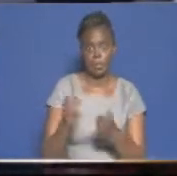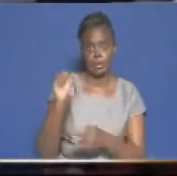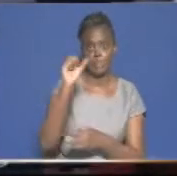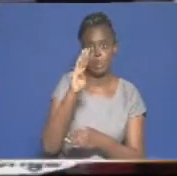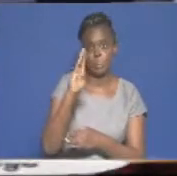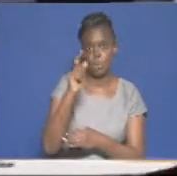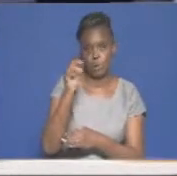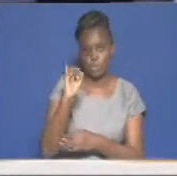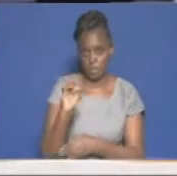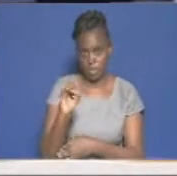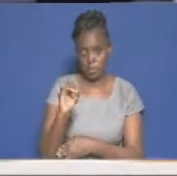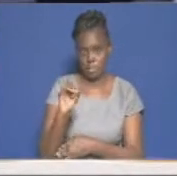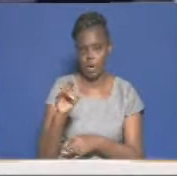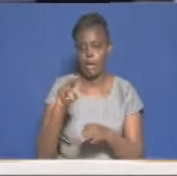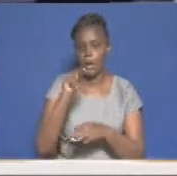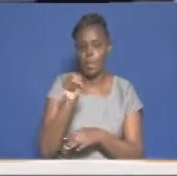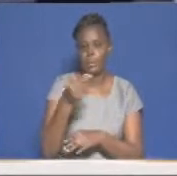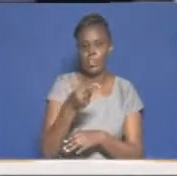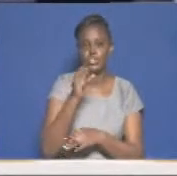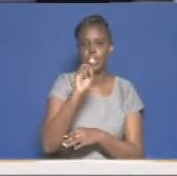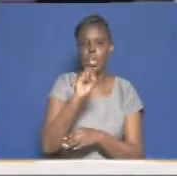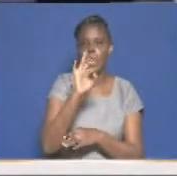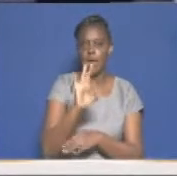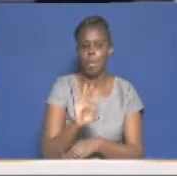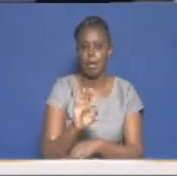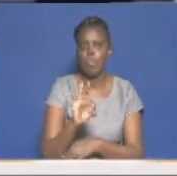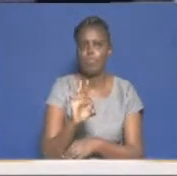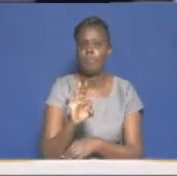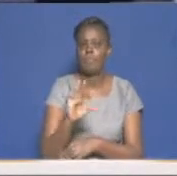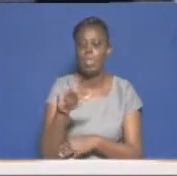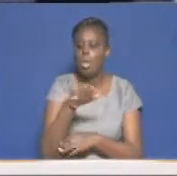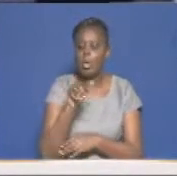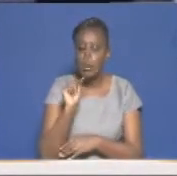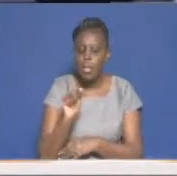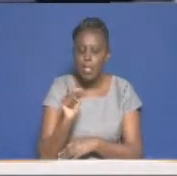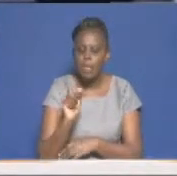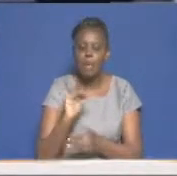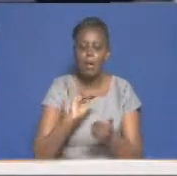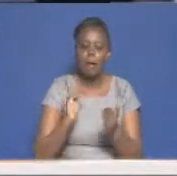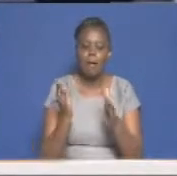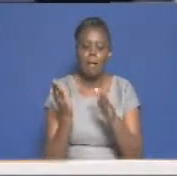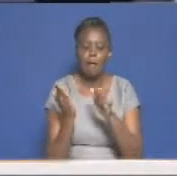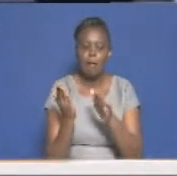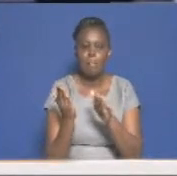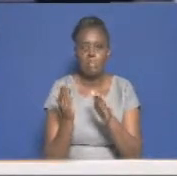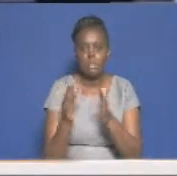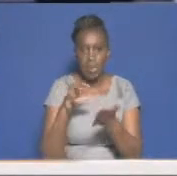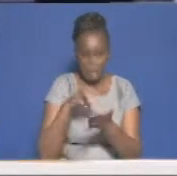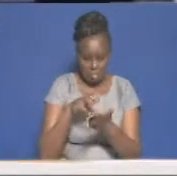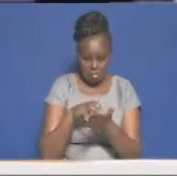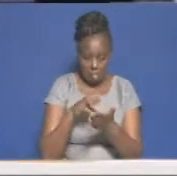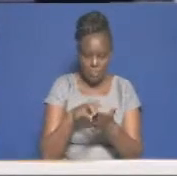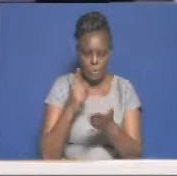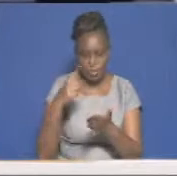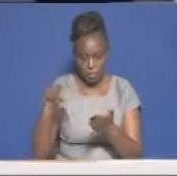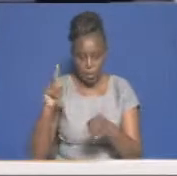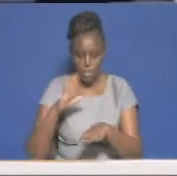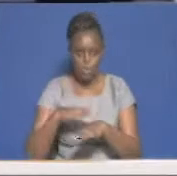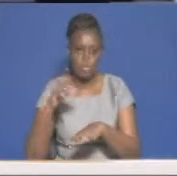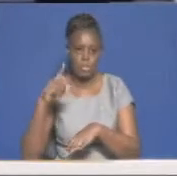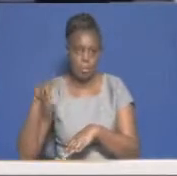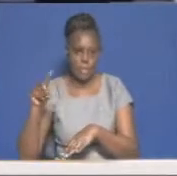constituency, as NHIF claims, despite the facility having filed the claims correctly and on time, which has caused